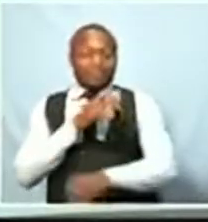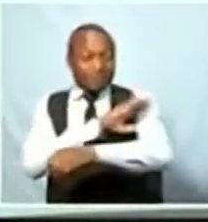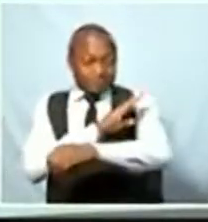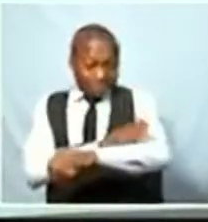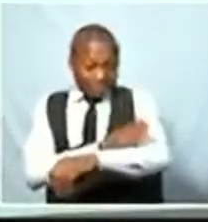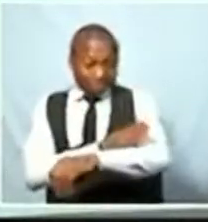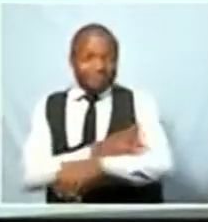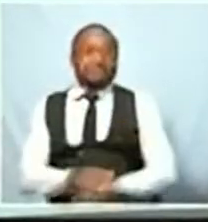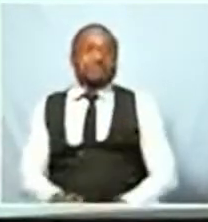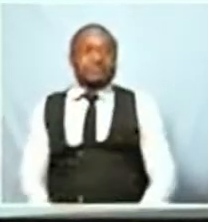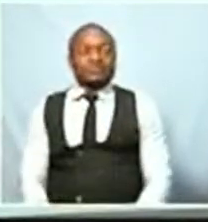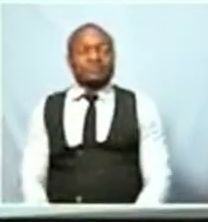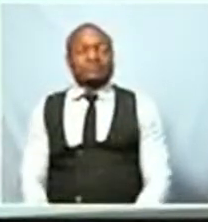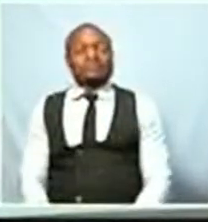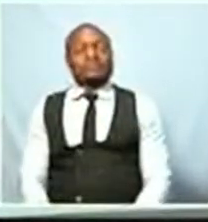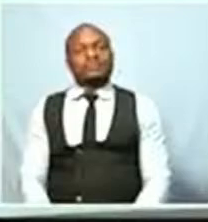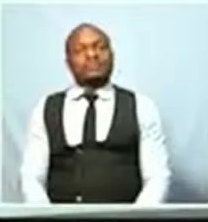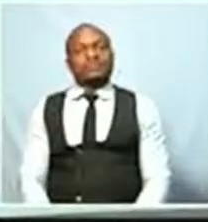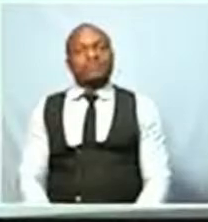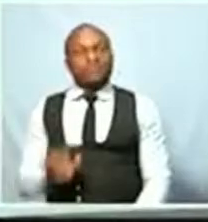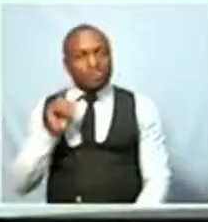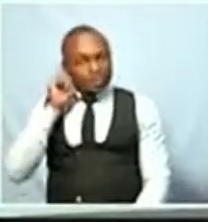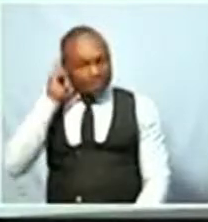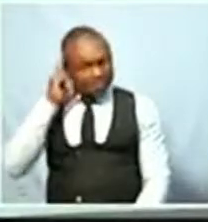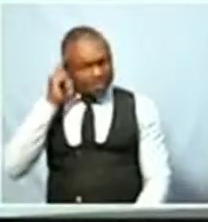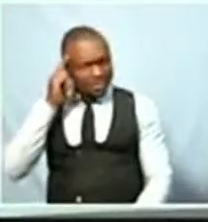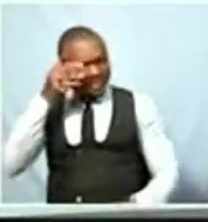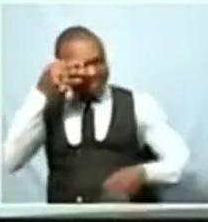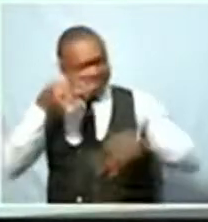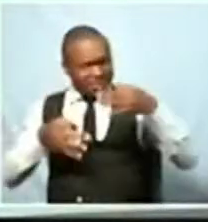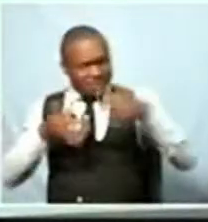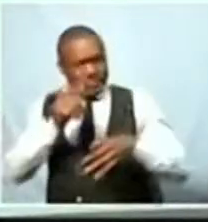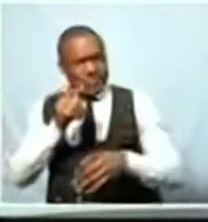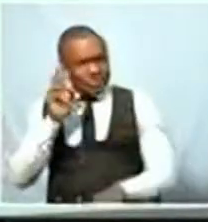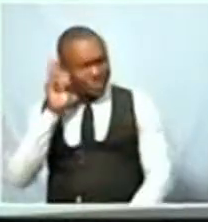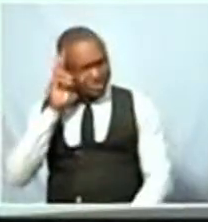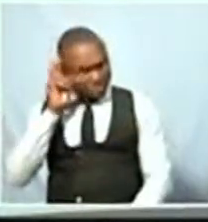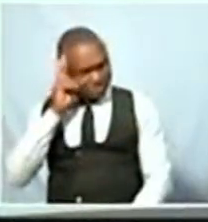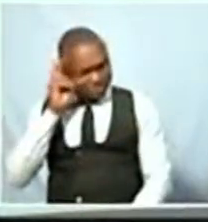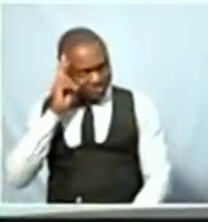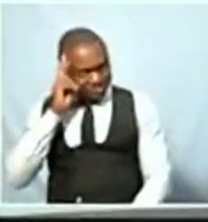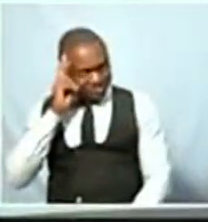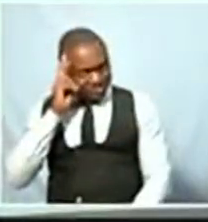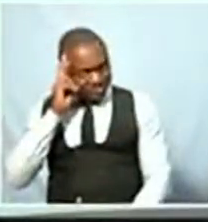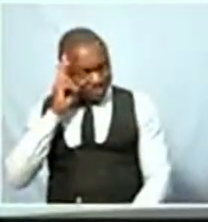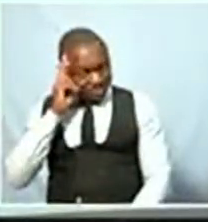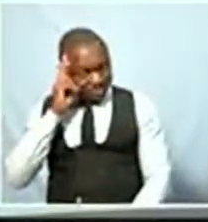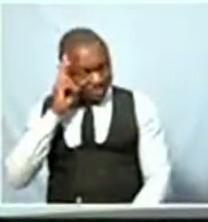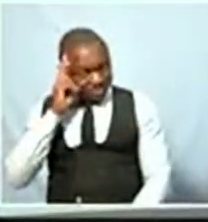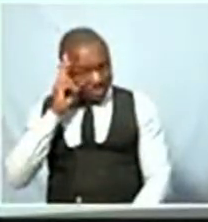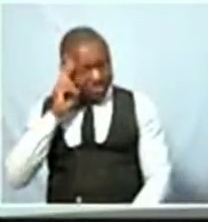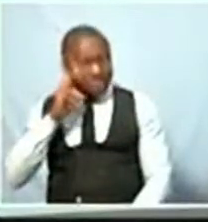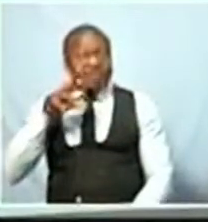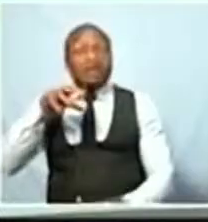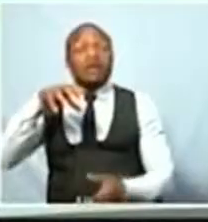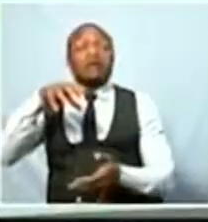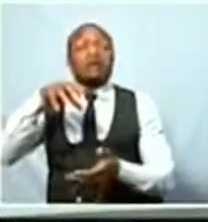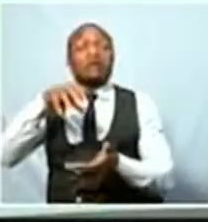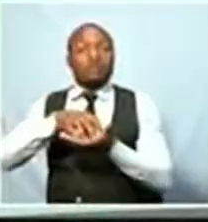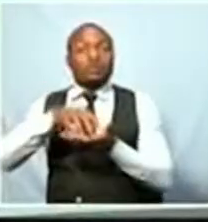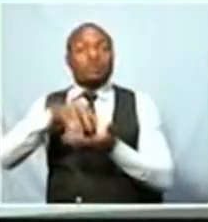jurisdiction, and I think if you recall, there was a court case not very long ago on this